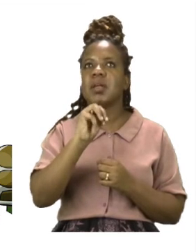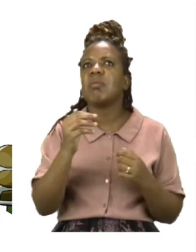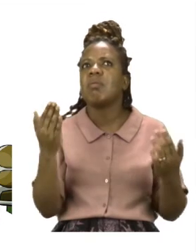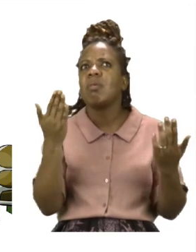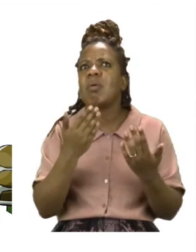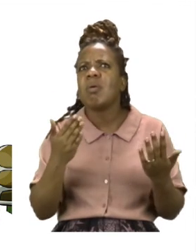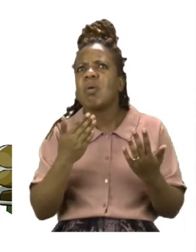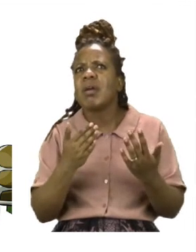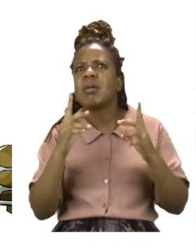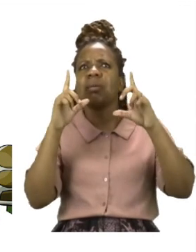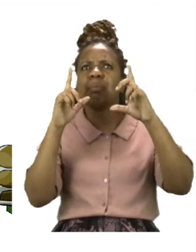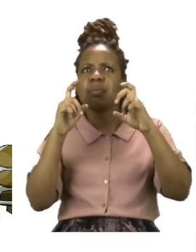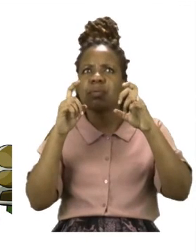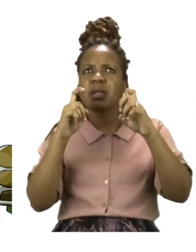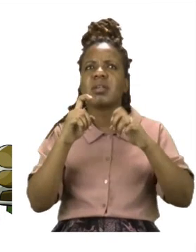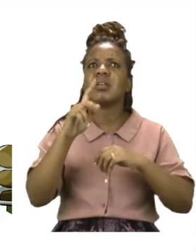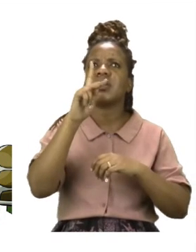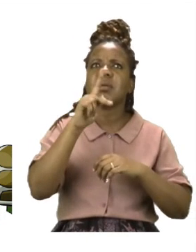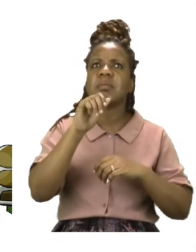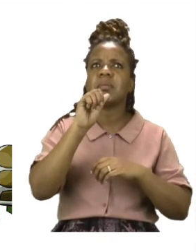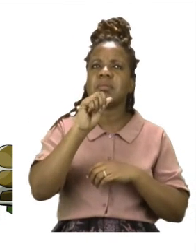Circle the picture of Pam.